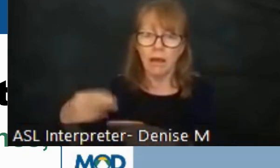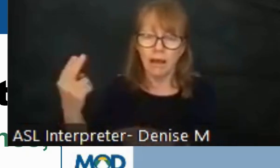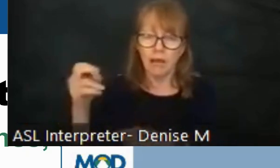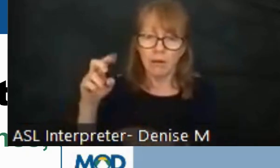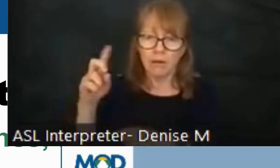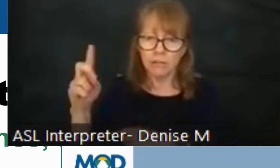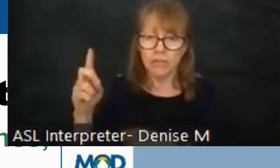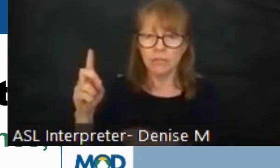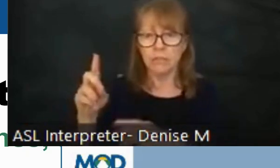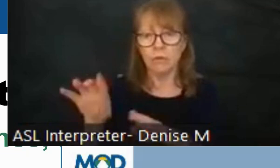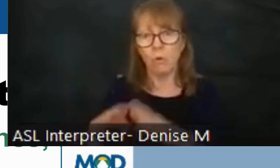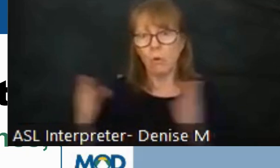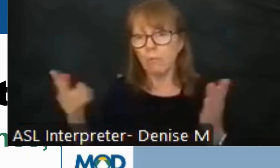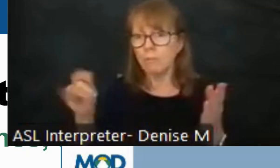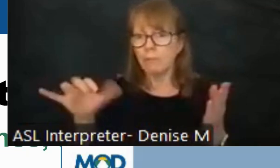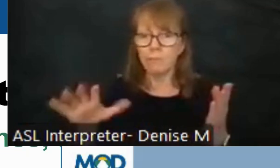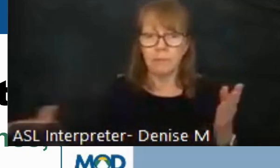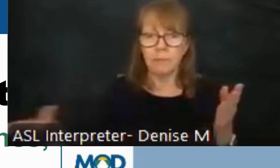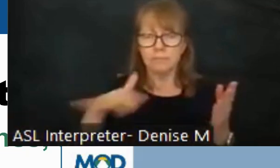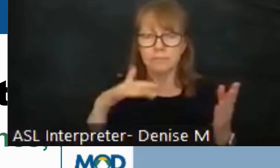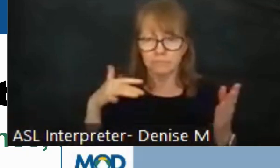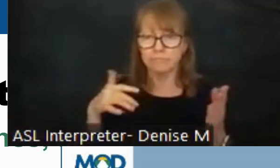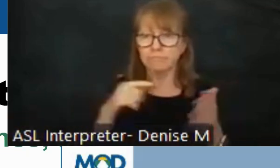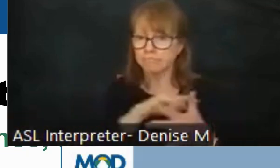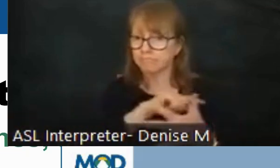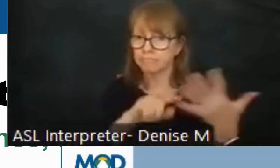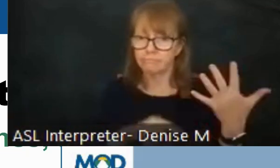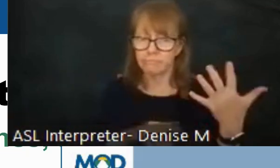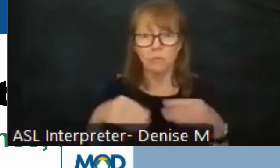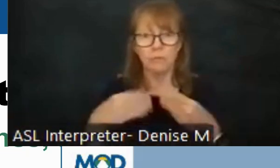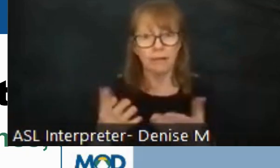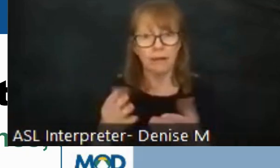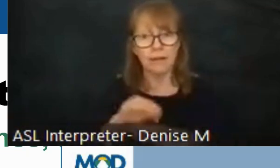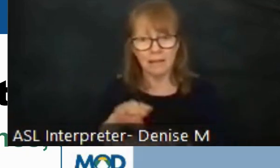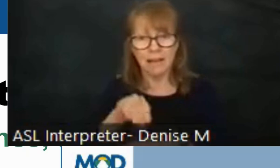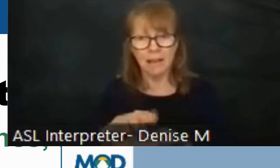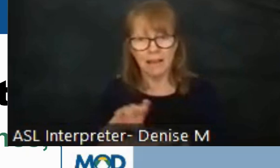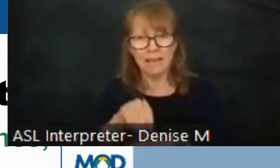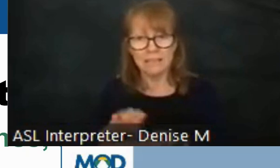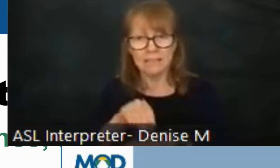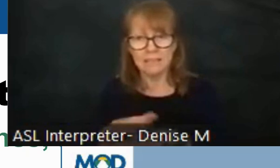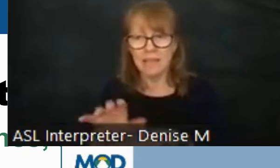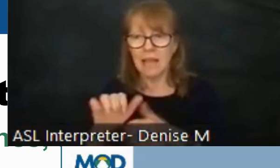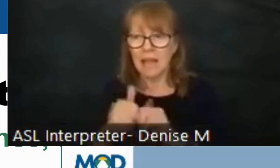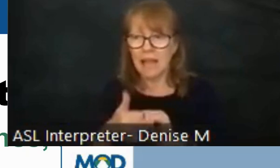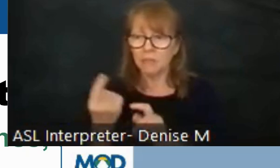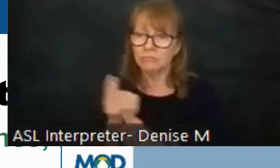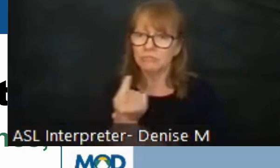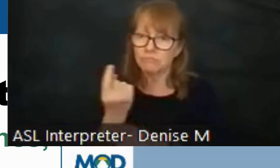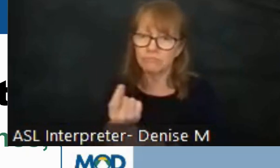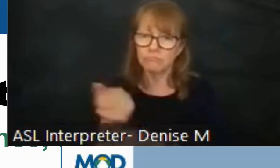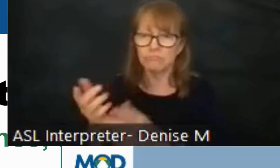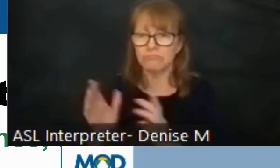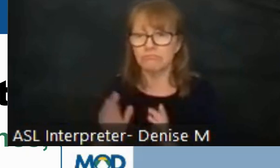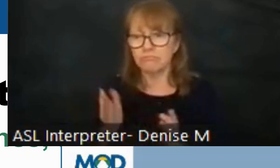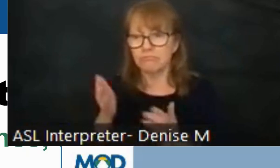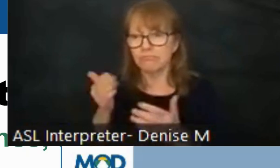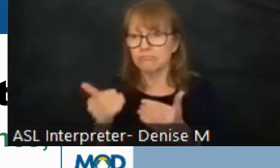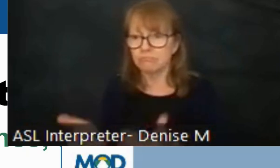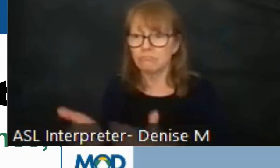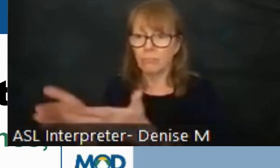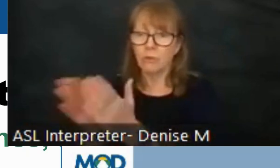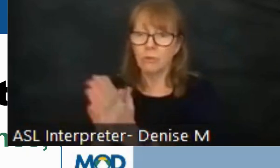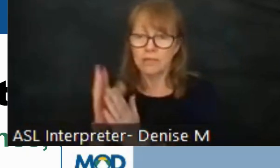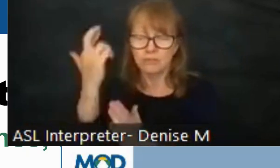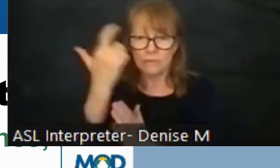public. And we provide a lot of guidance on how to properly request reasonable accommodation and